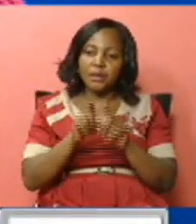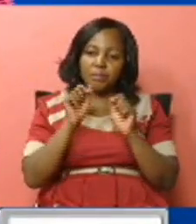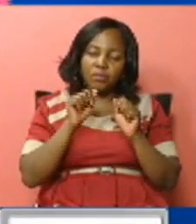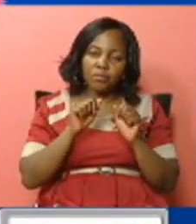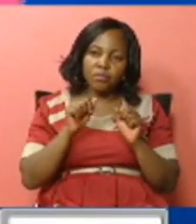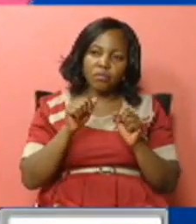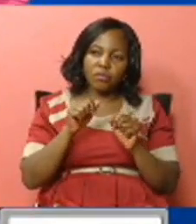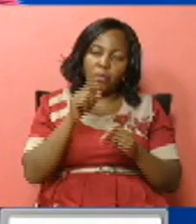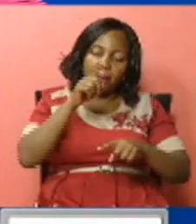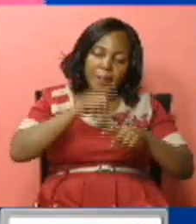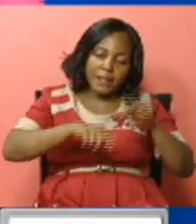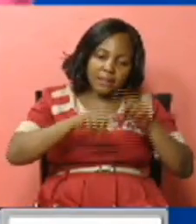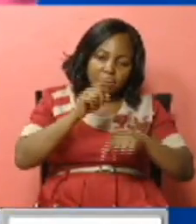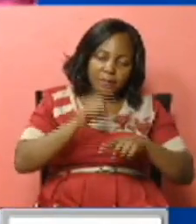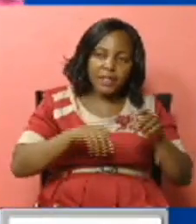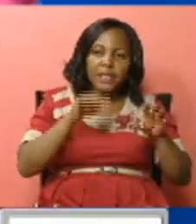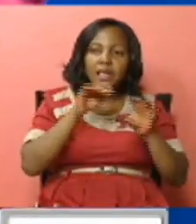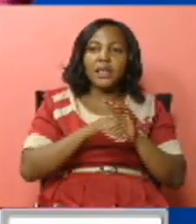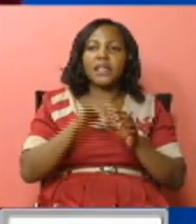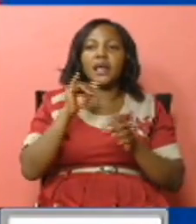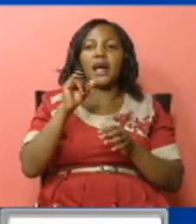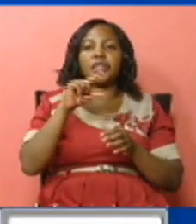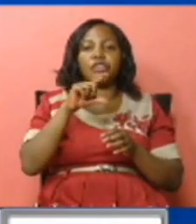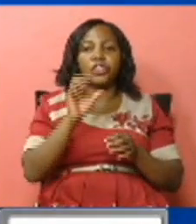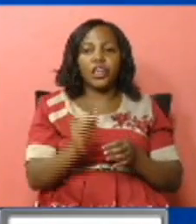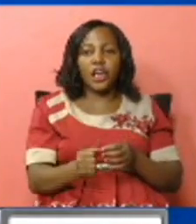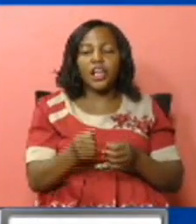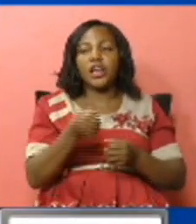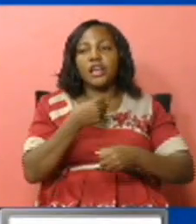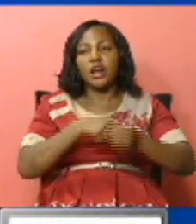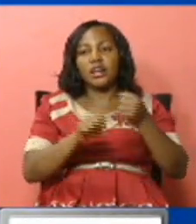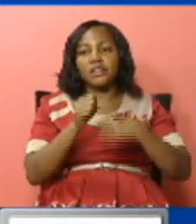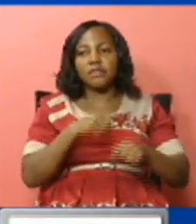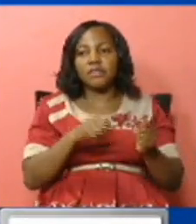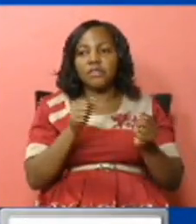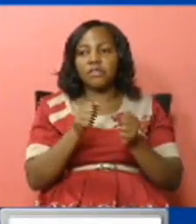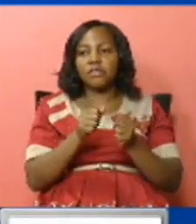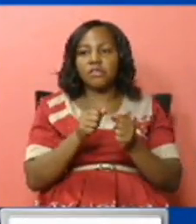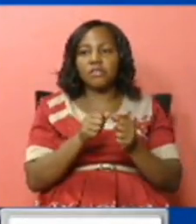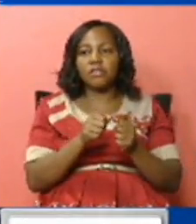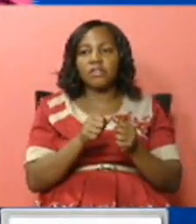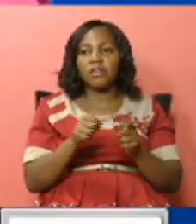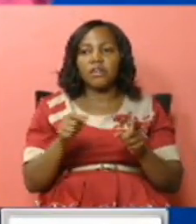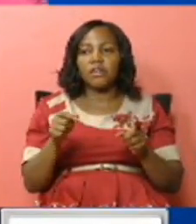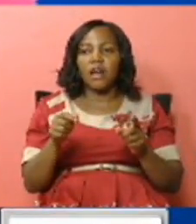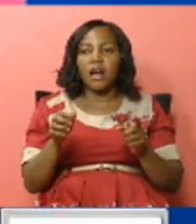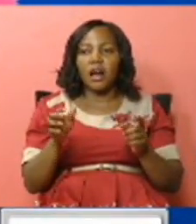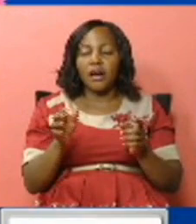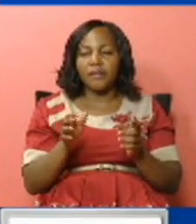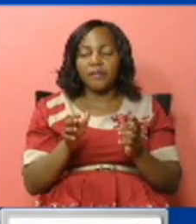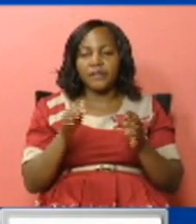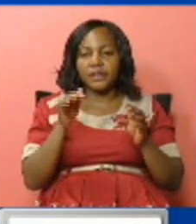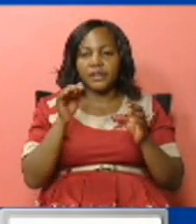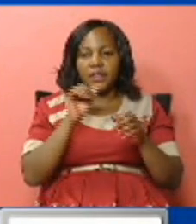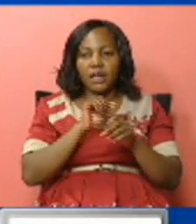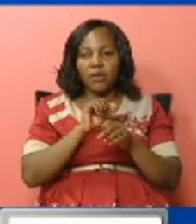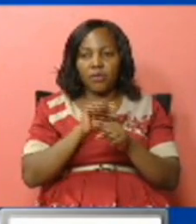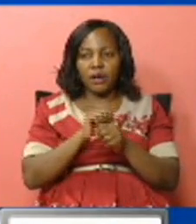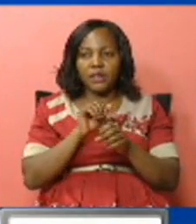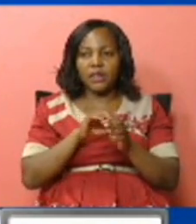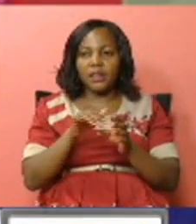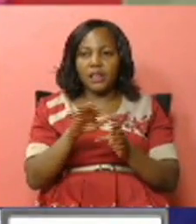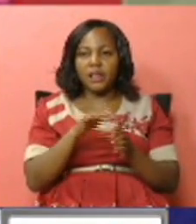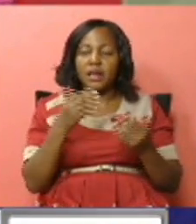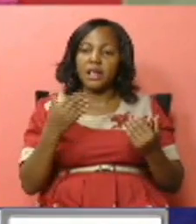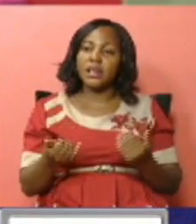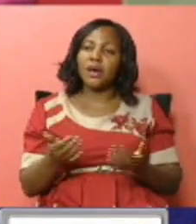to participate in income-generating activities without being held back by the patriarchy and the status quo in the area. And